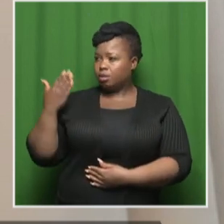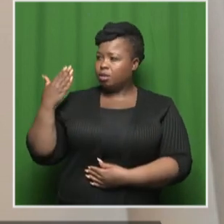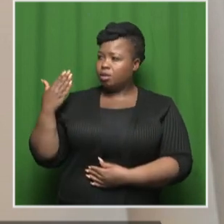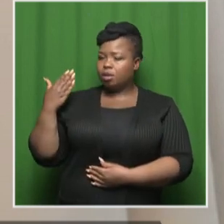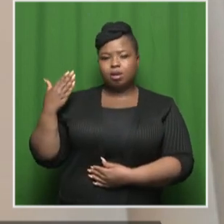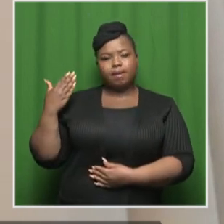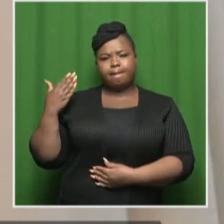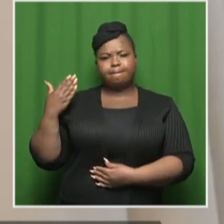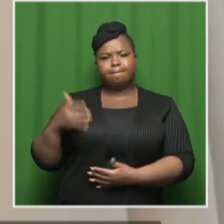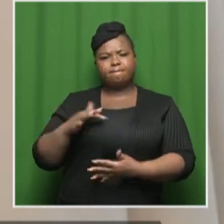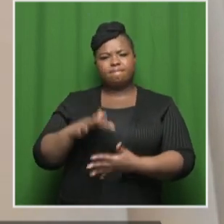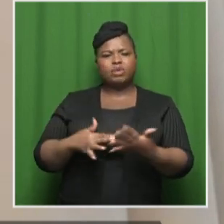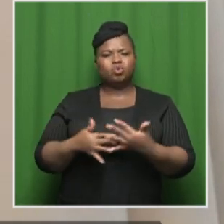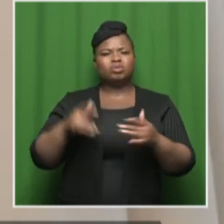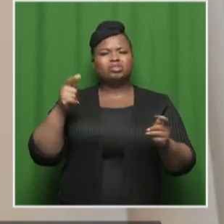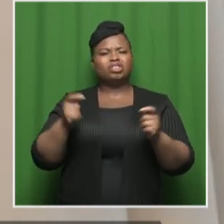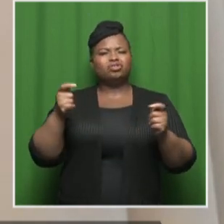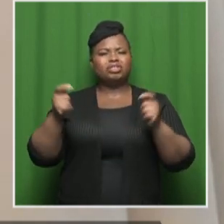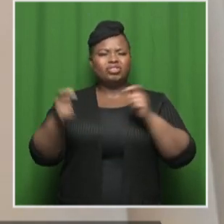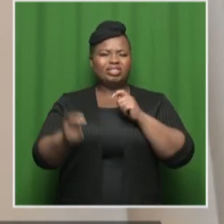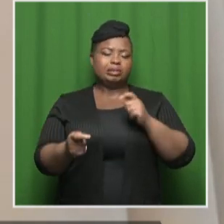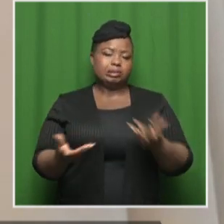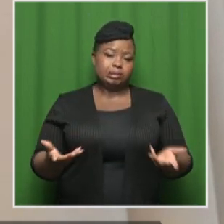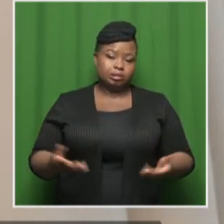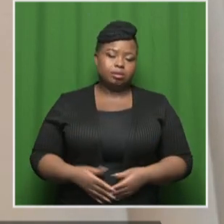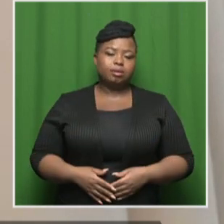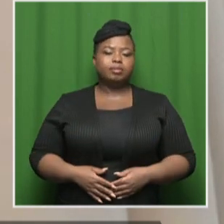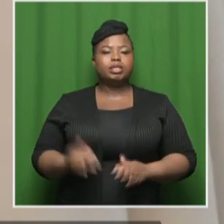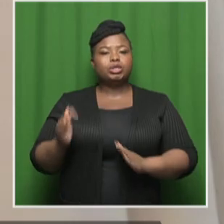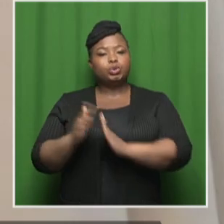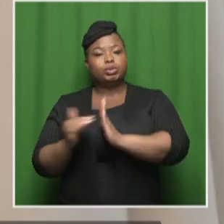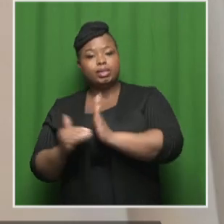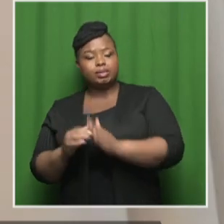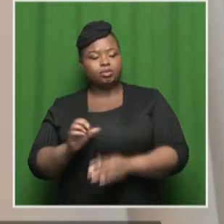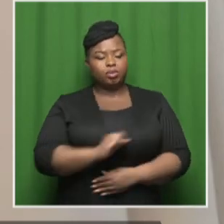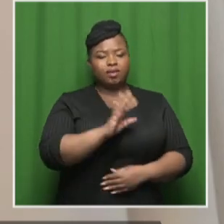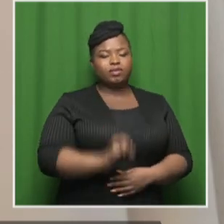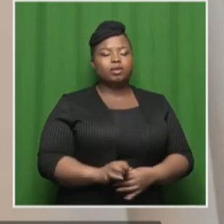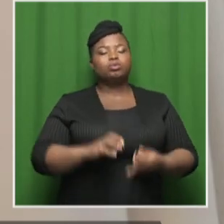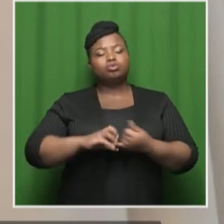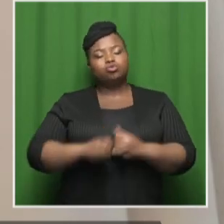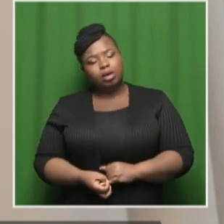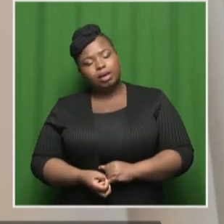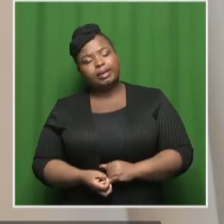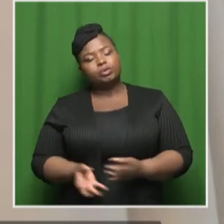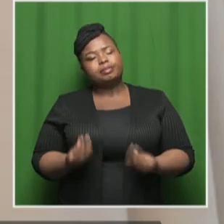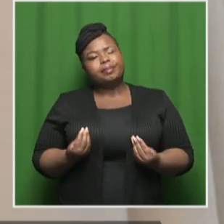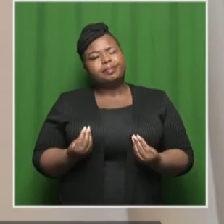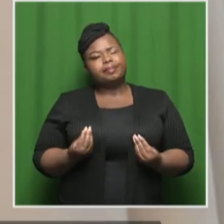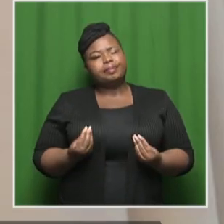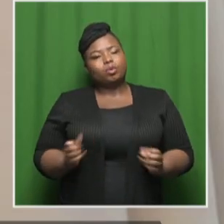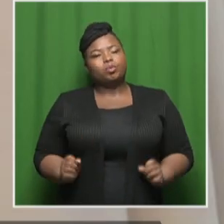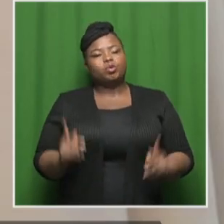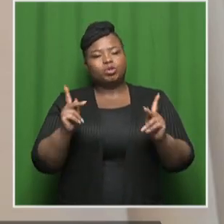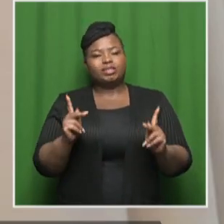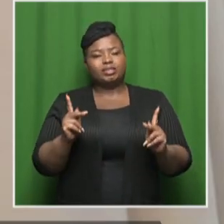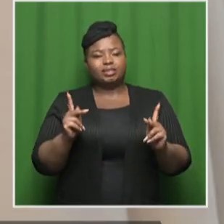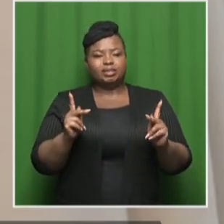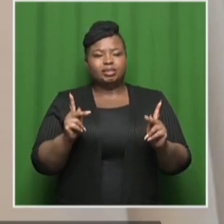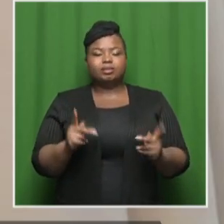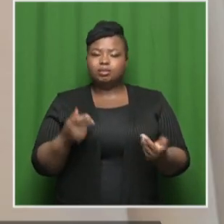the tour schedule being changed. So it took a lot of effort by New Zealand and South Africa to find a window and to find a gap